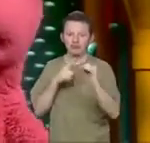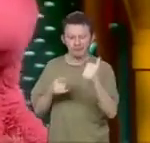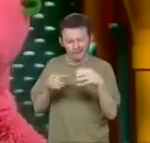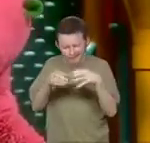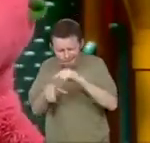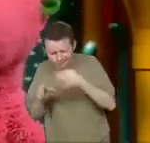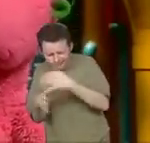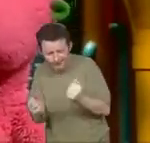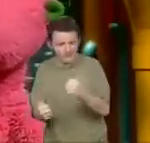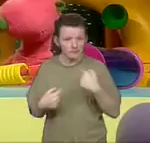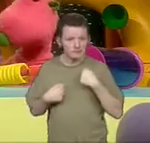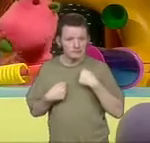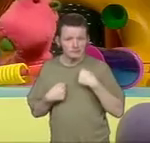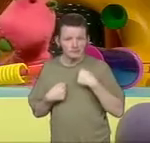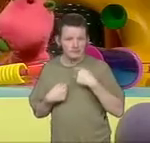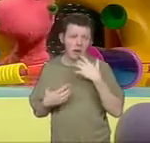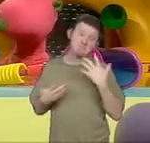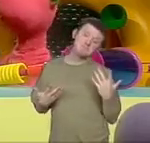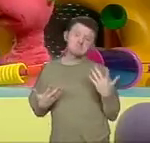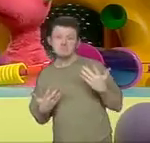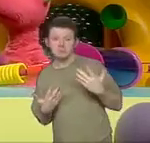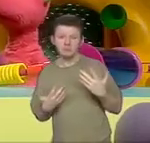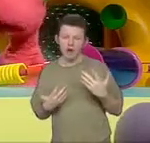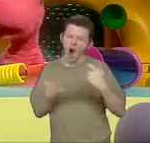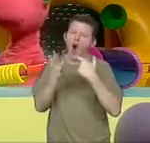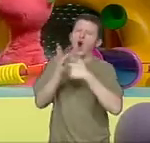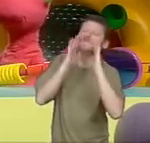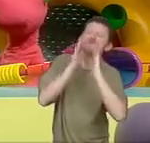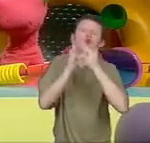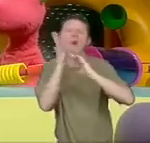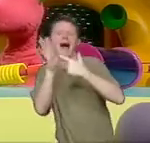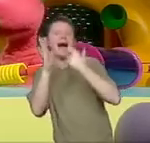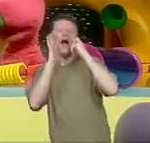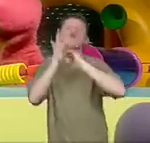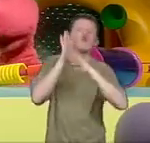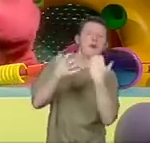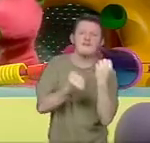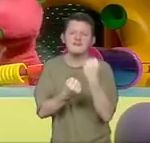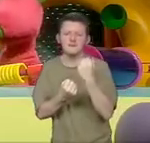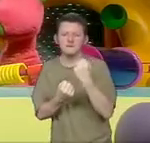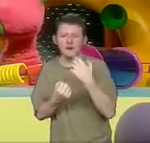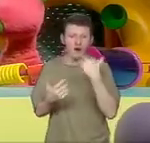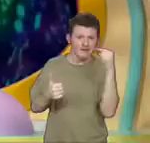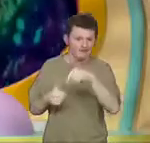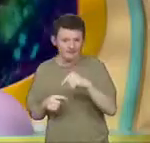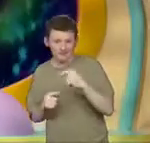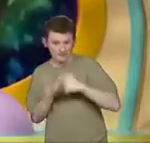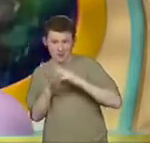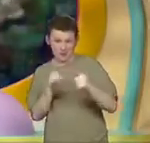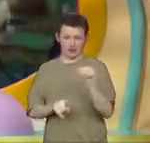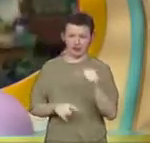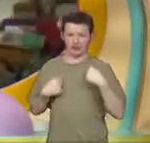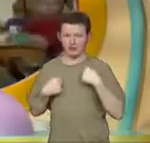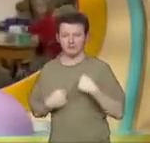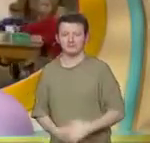taste good in my tart? Roma! Well, Roma. No time to answer that now, Tula. Here comes Roma.